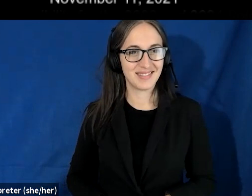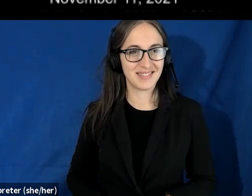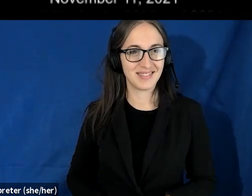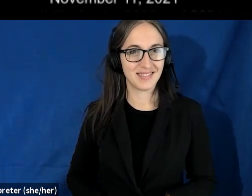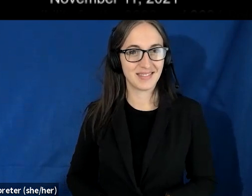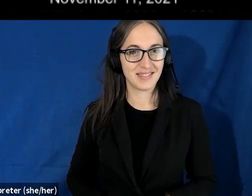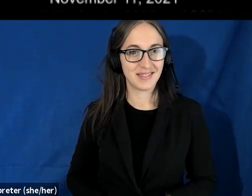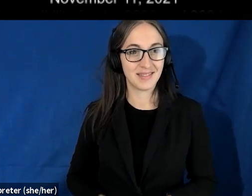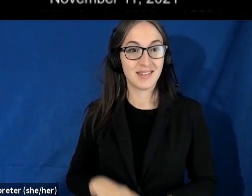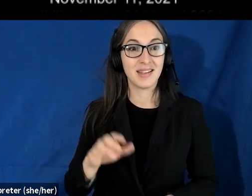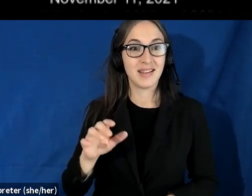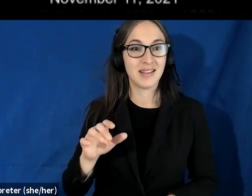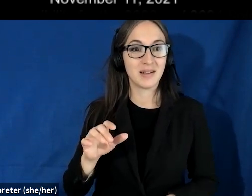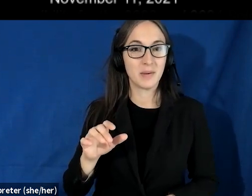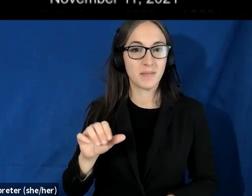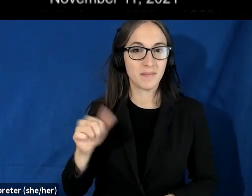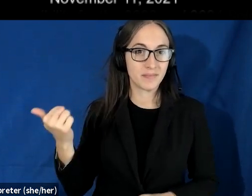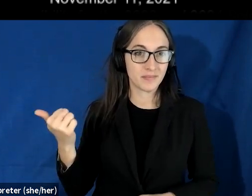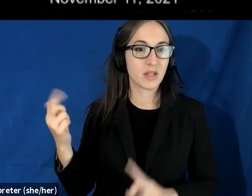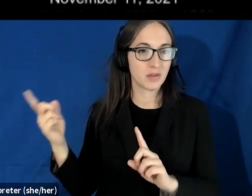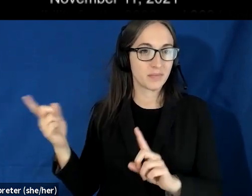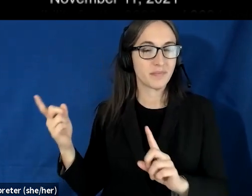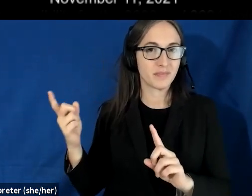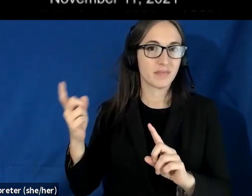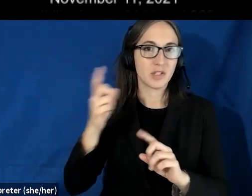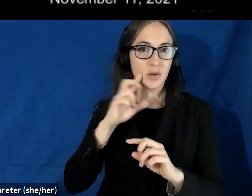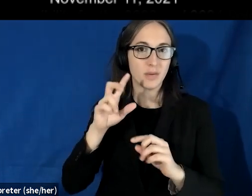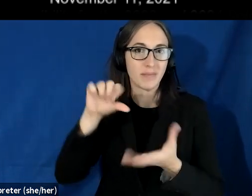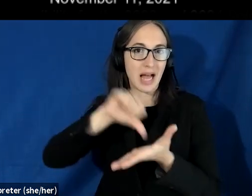And another one is Anush Ansari, a Iranian astronaut.